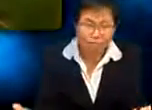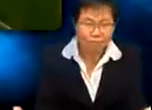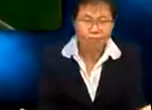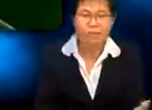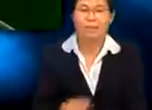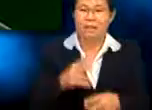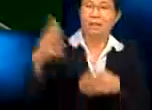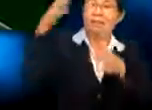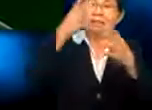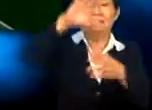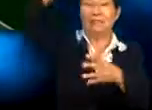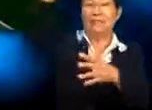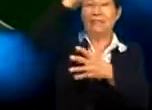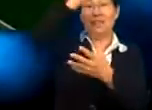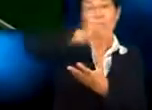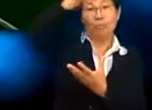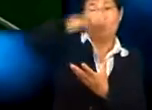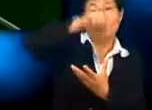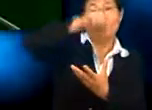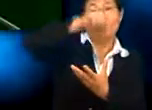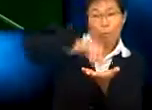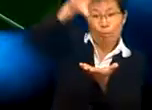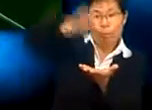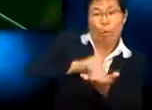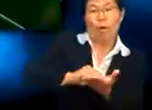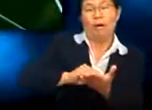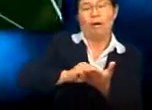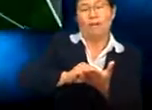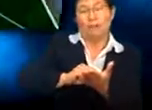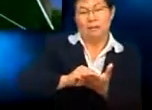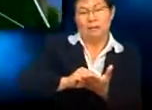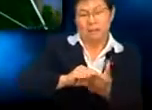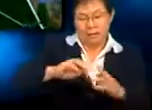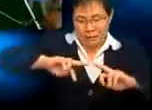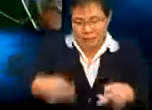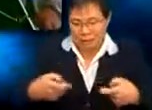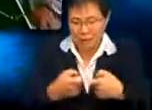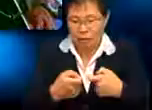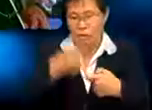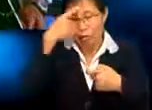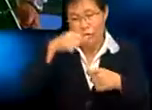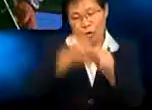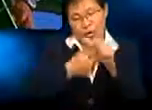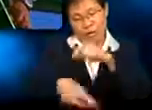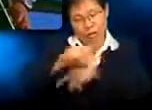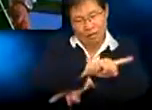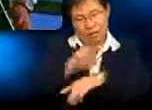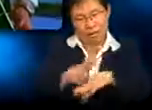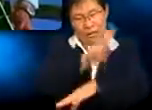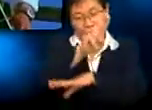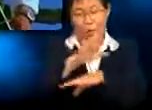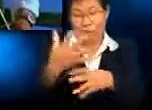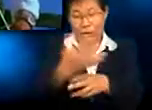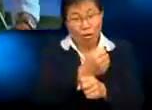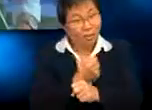Well, it captures sunlight on a bright sunny day and generates electricity for everyday use.